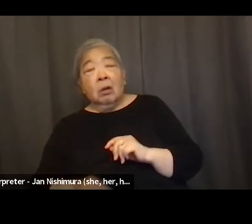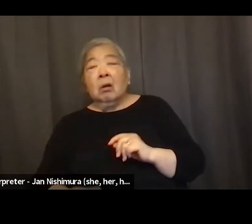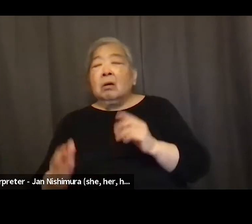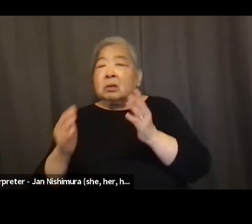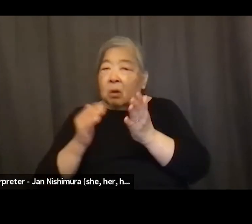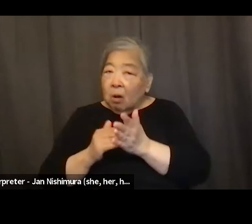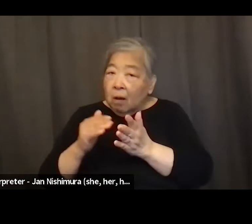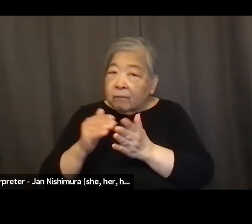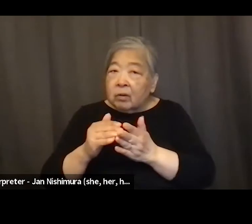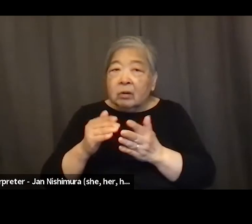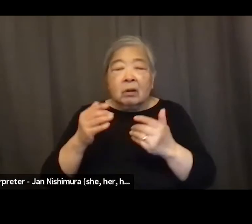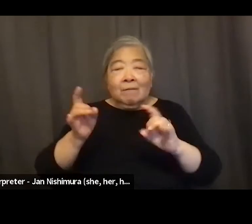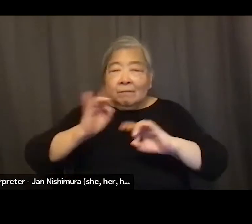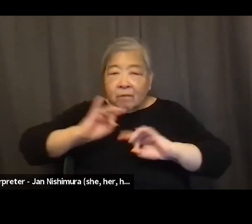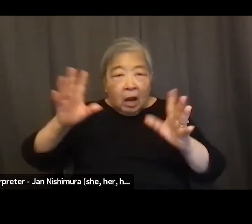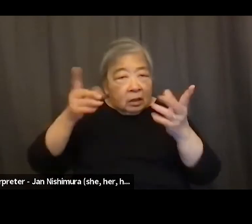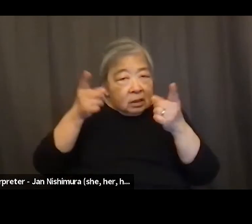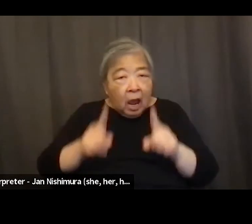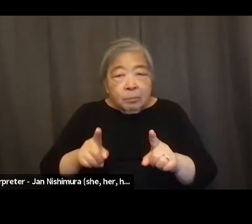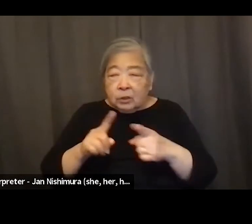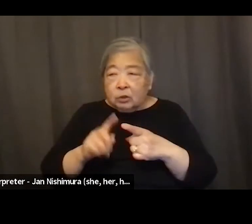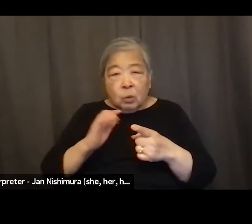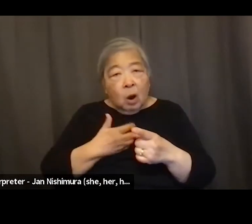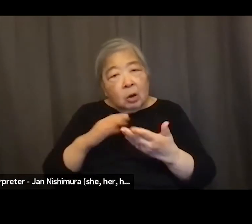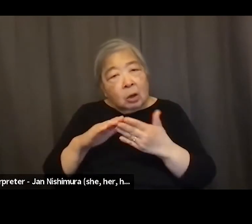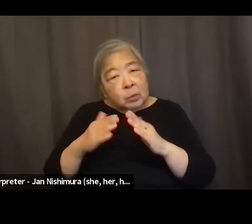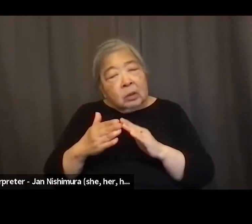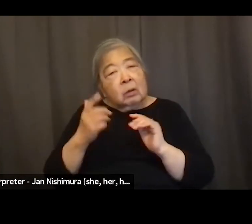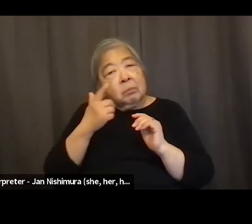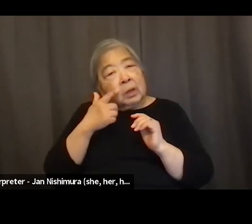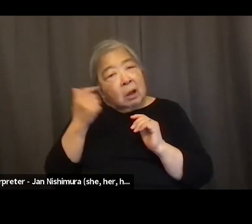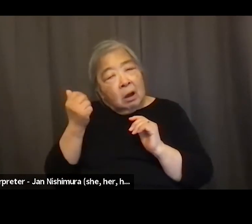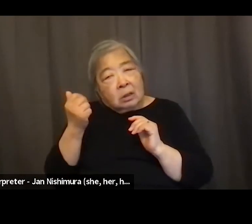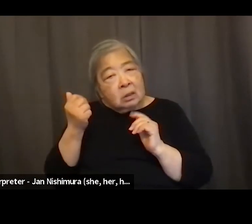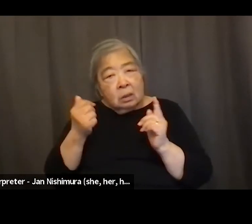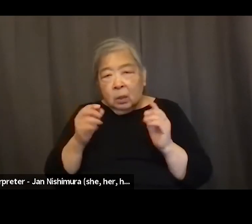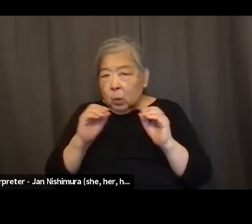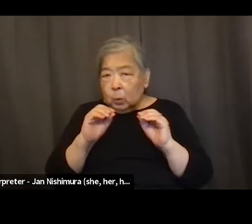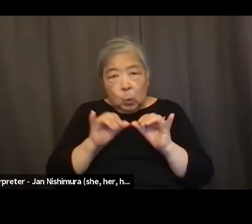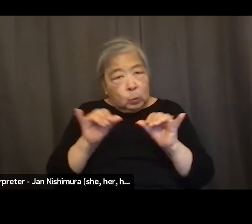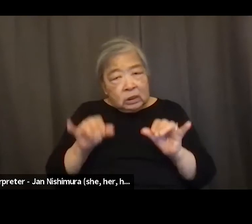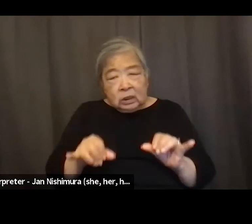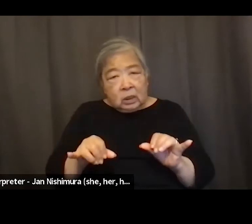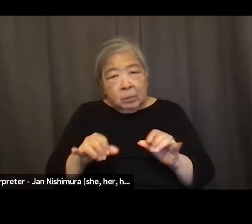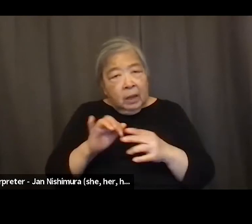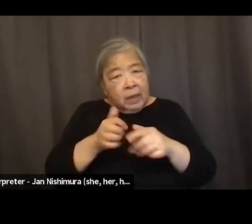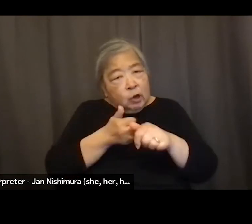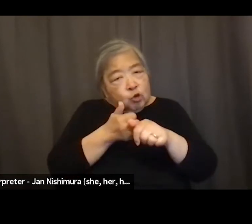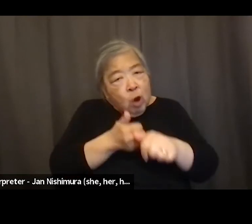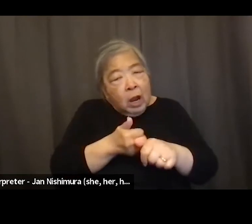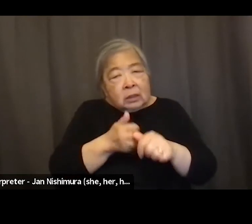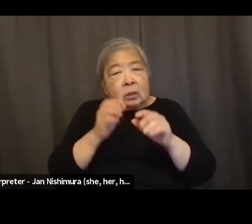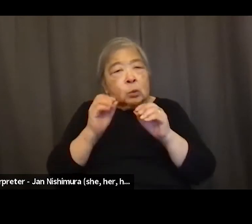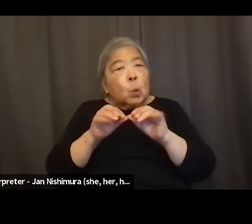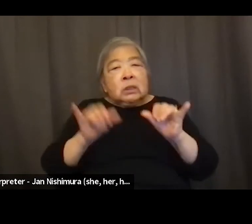have a lot of violence that happens to our communities because there's no system that's tracking or